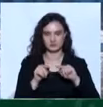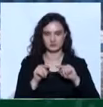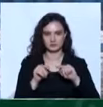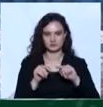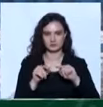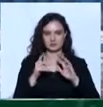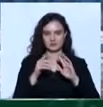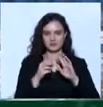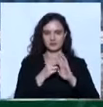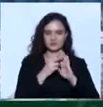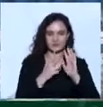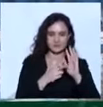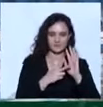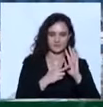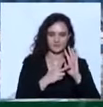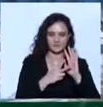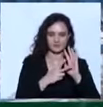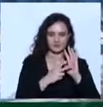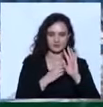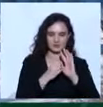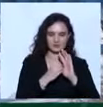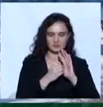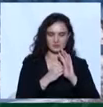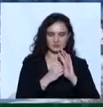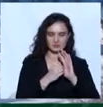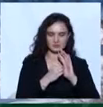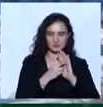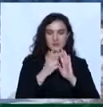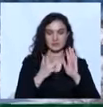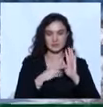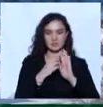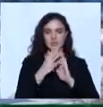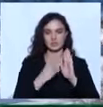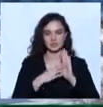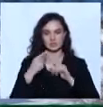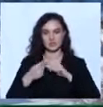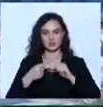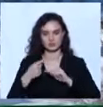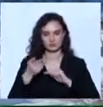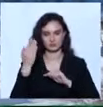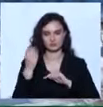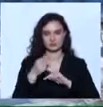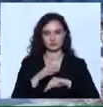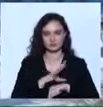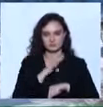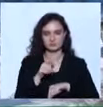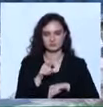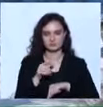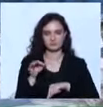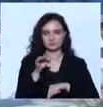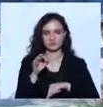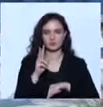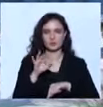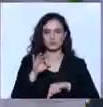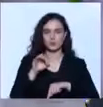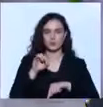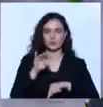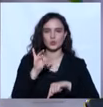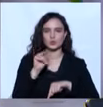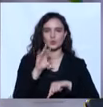of 1897. If you remember, gold was found in the Klondike region in the